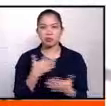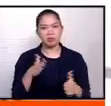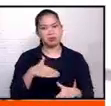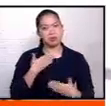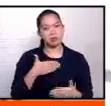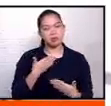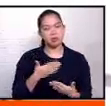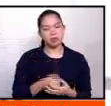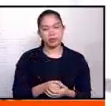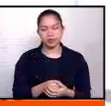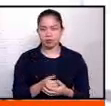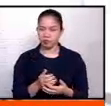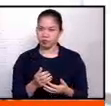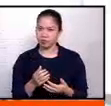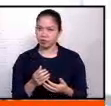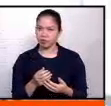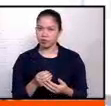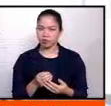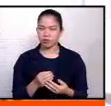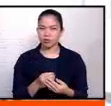with the job, I am not.